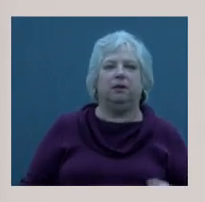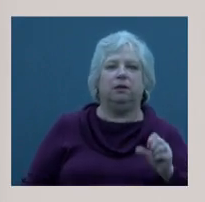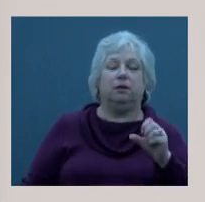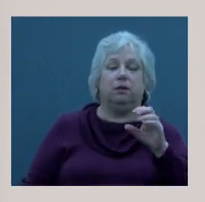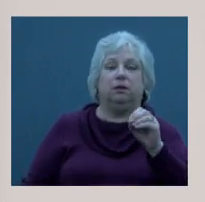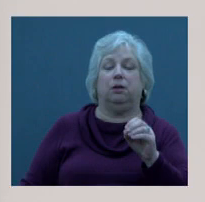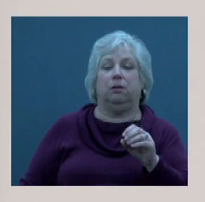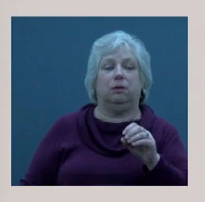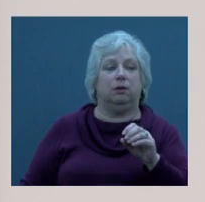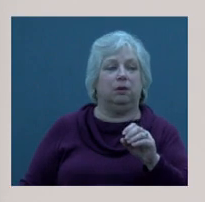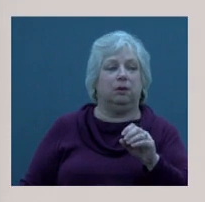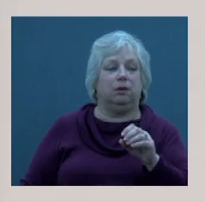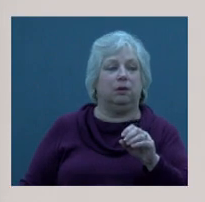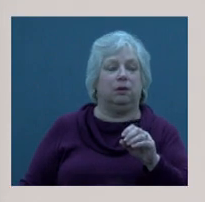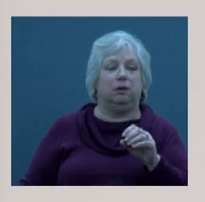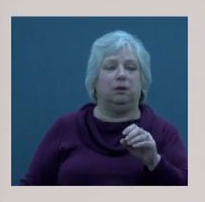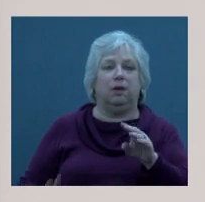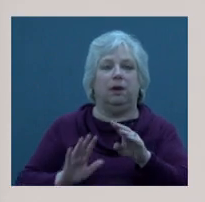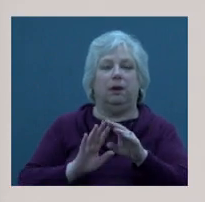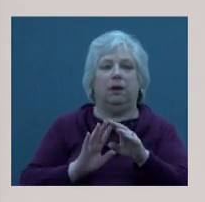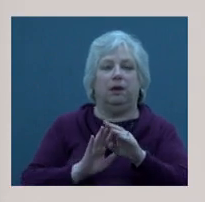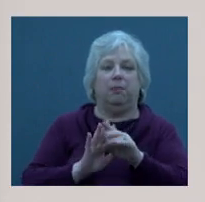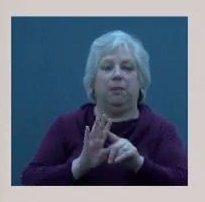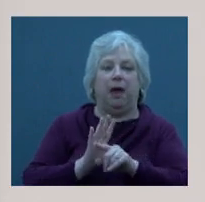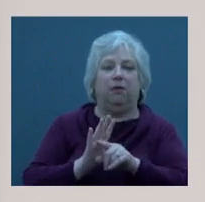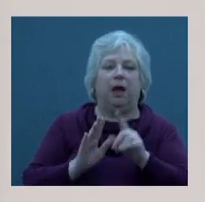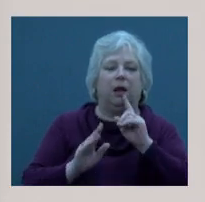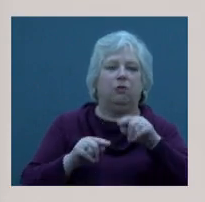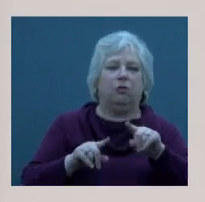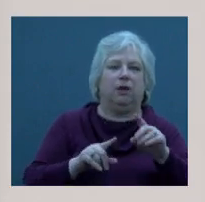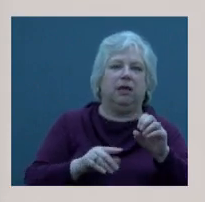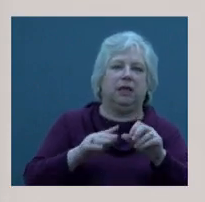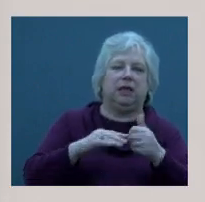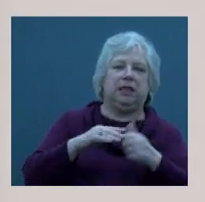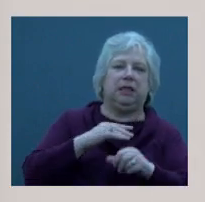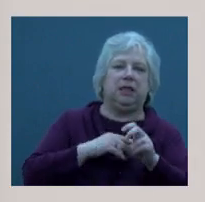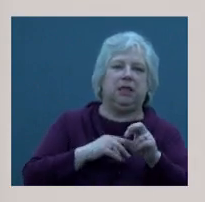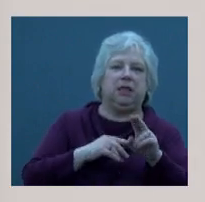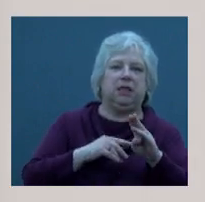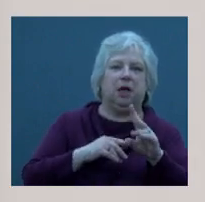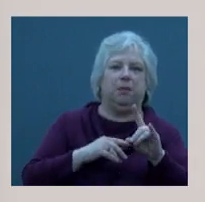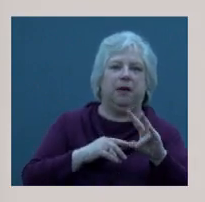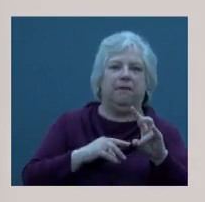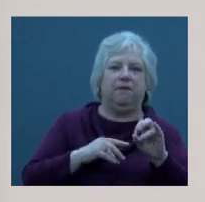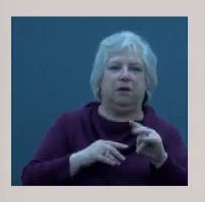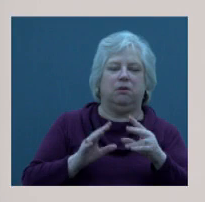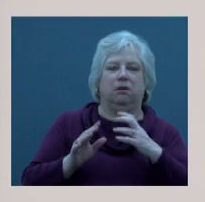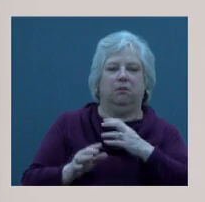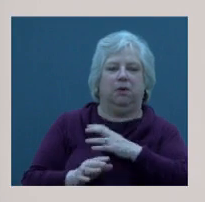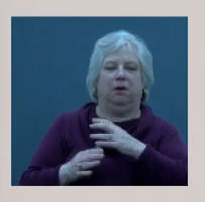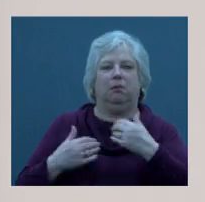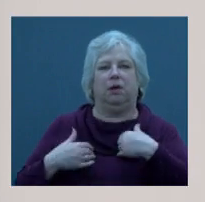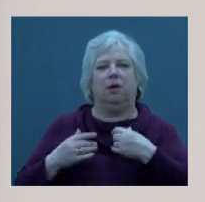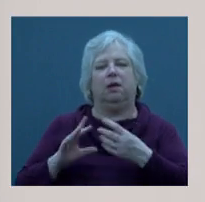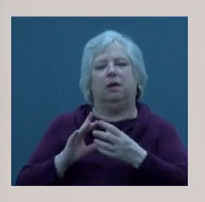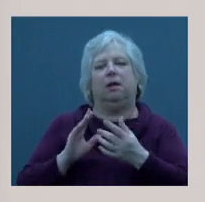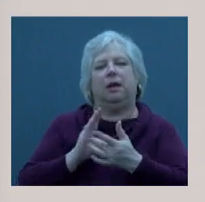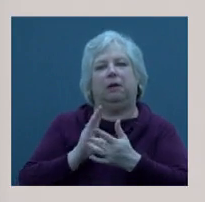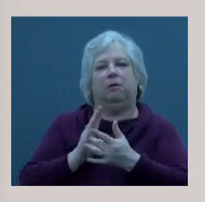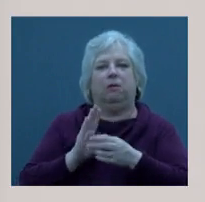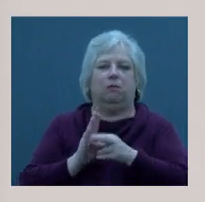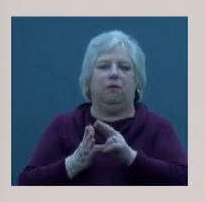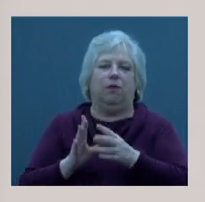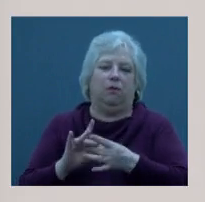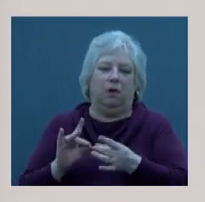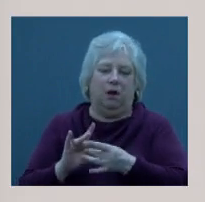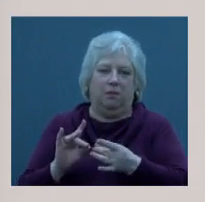background on this at the subdivision committee, we had the technical review comments on that,